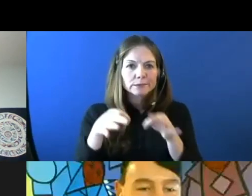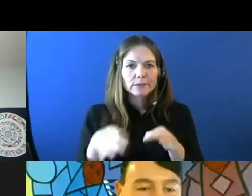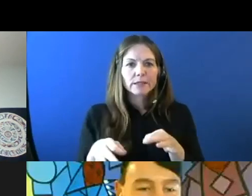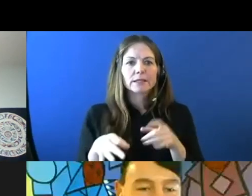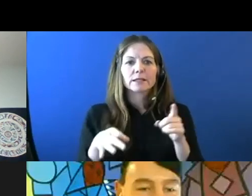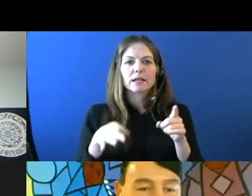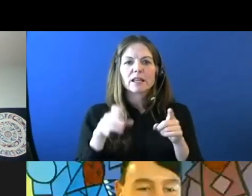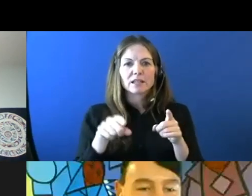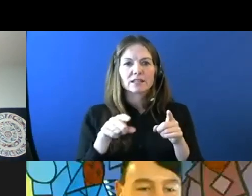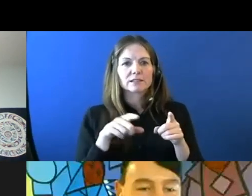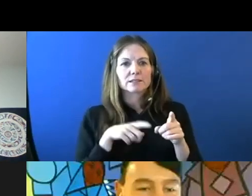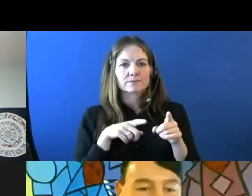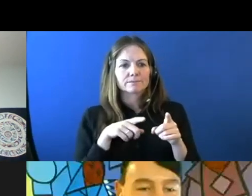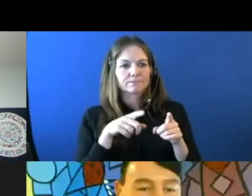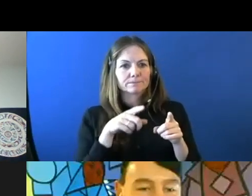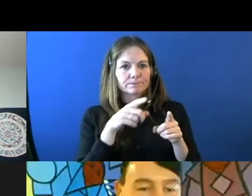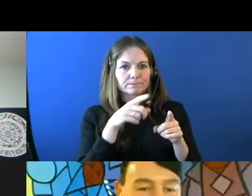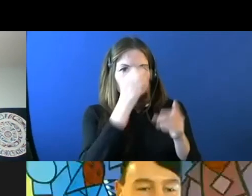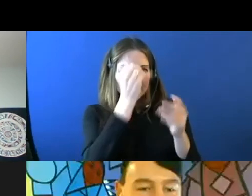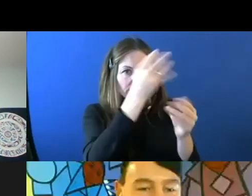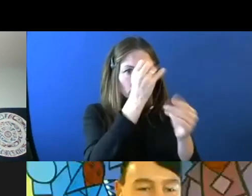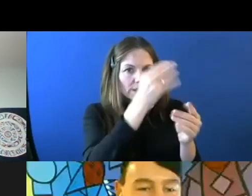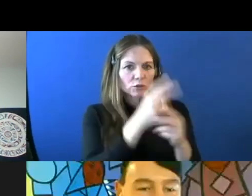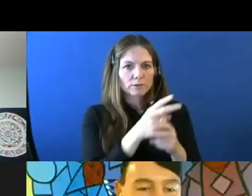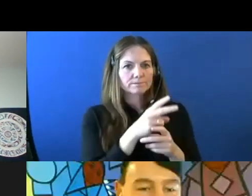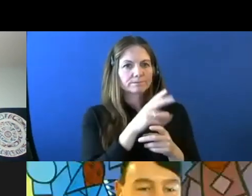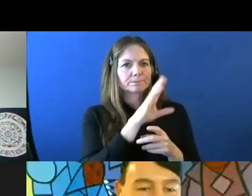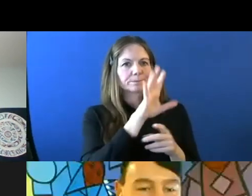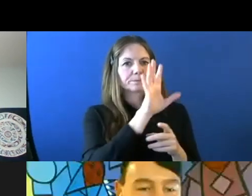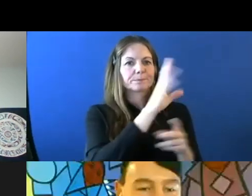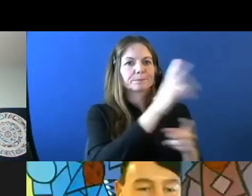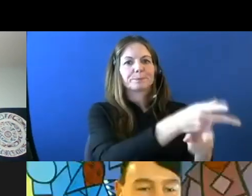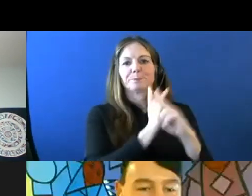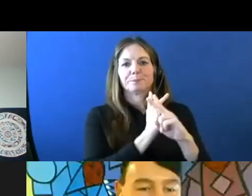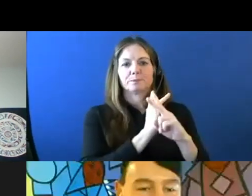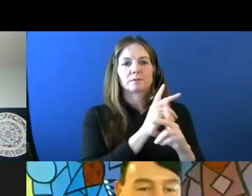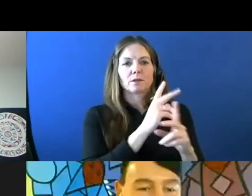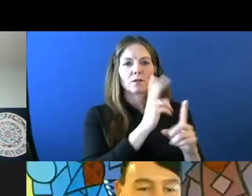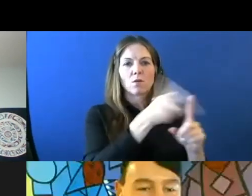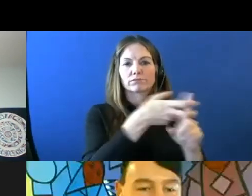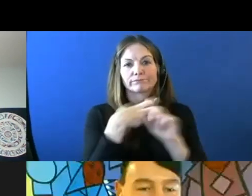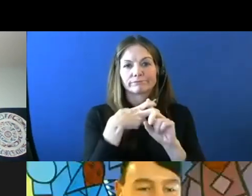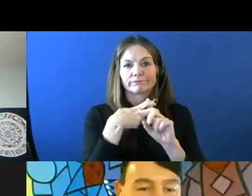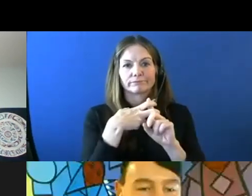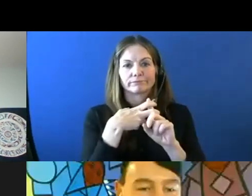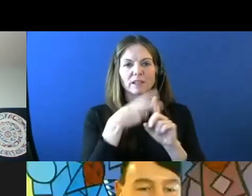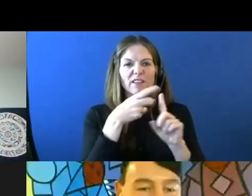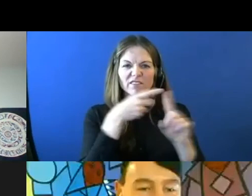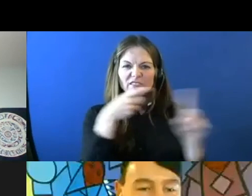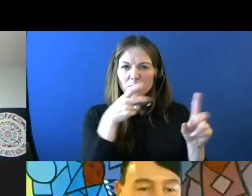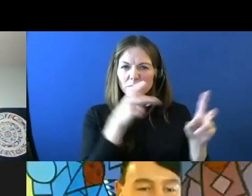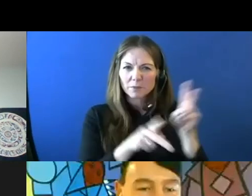extractive model of taking knowledge, taking history and information from people, particularly